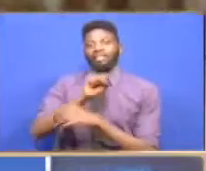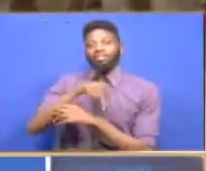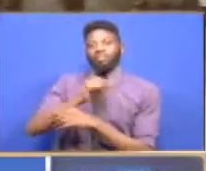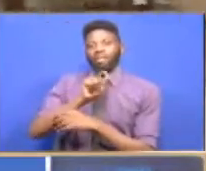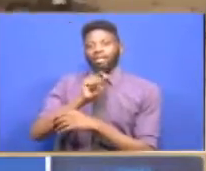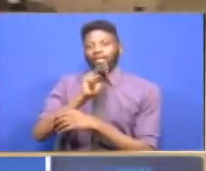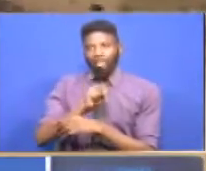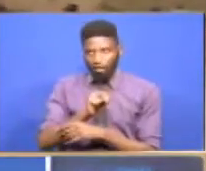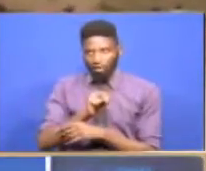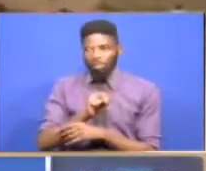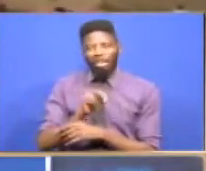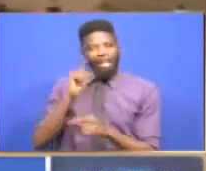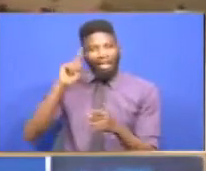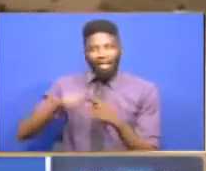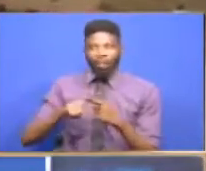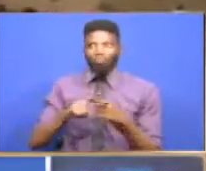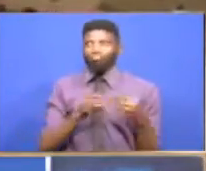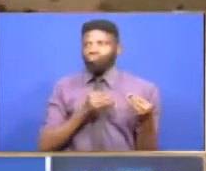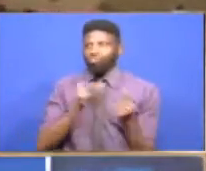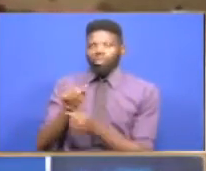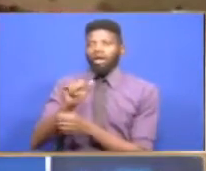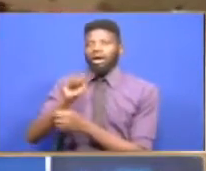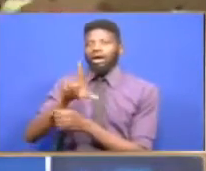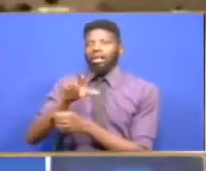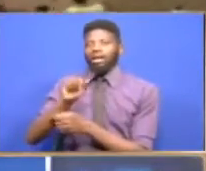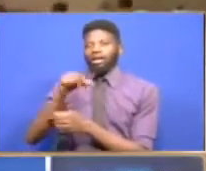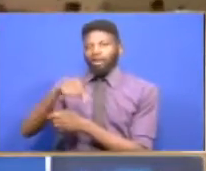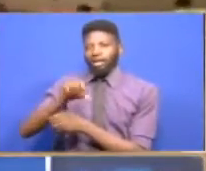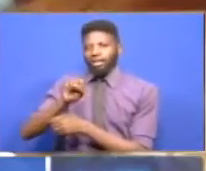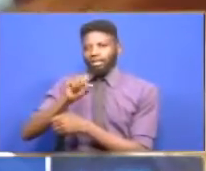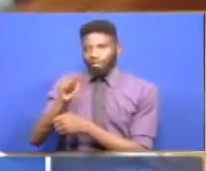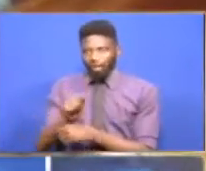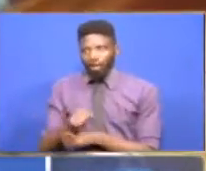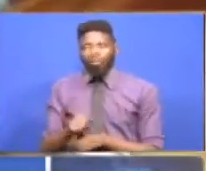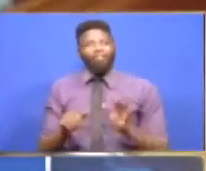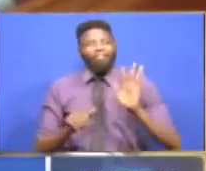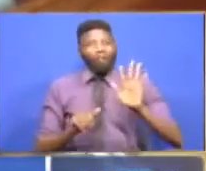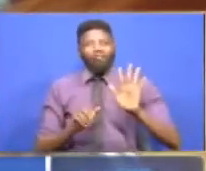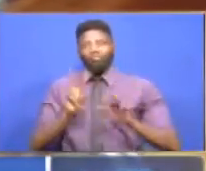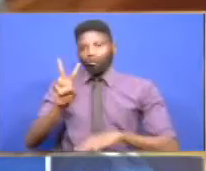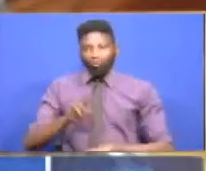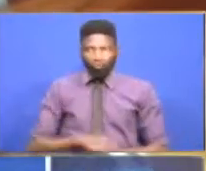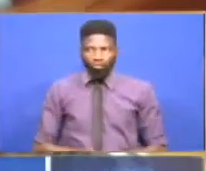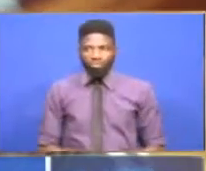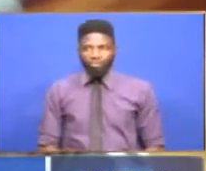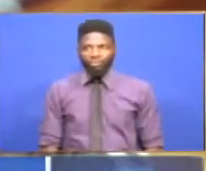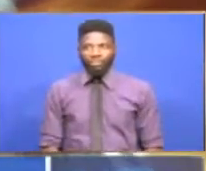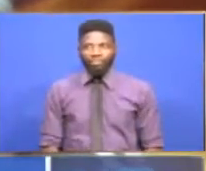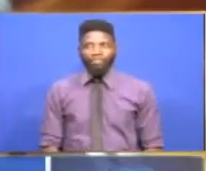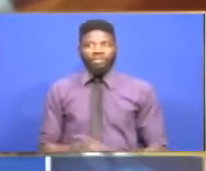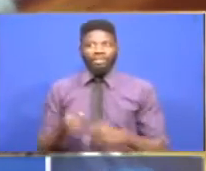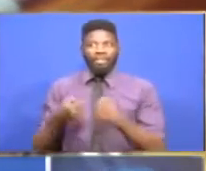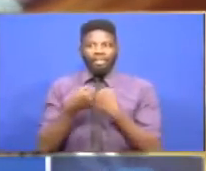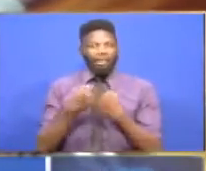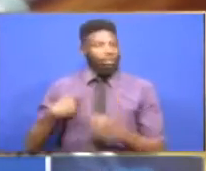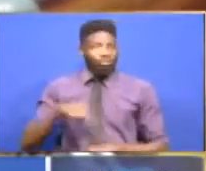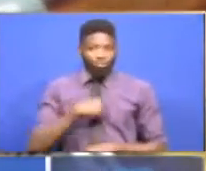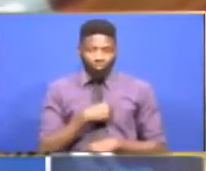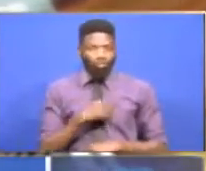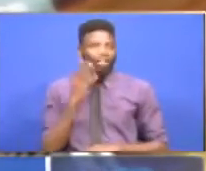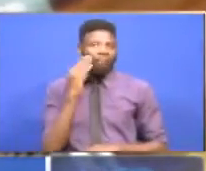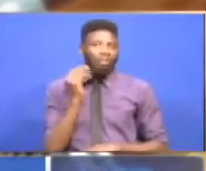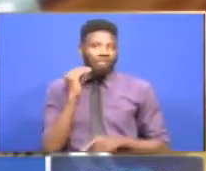labored to beat their opponents Al-Aqsa FC by 5-2. Ya zile challenges tunapitia